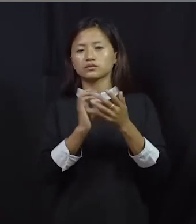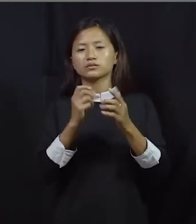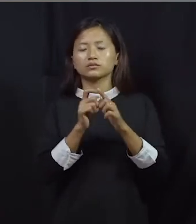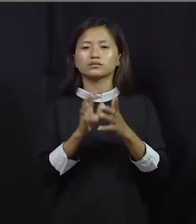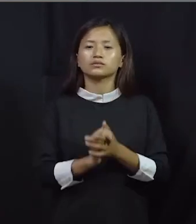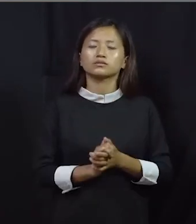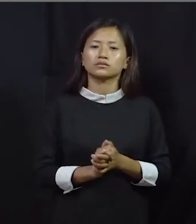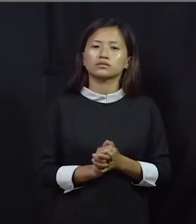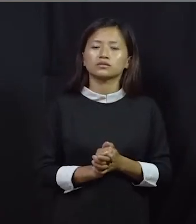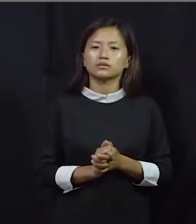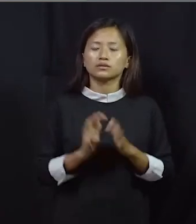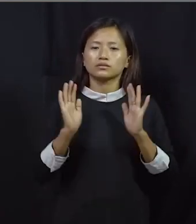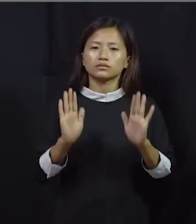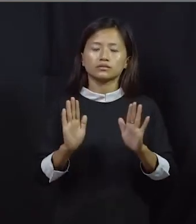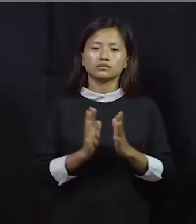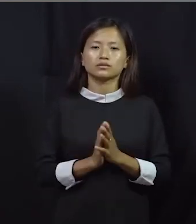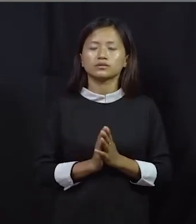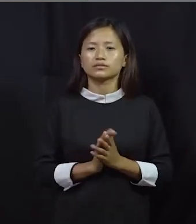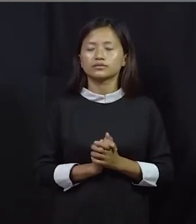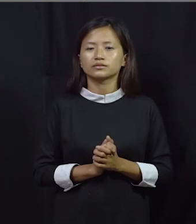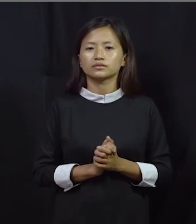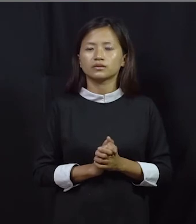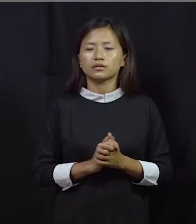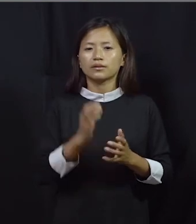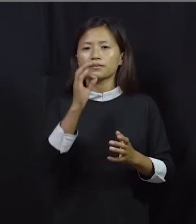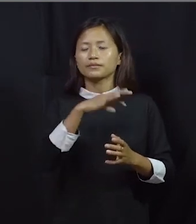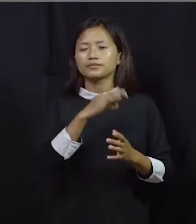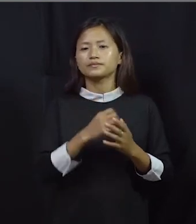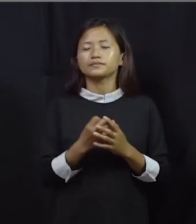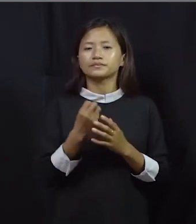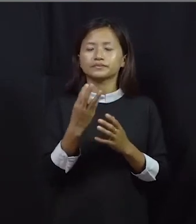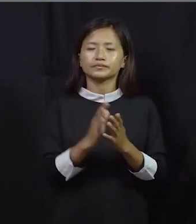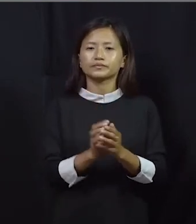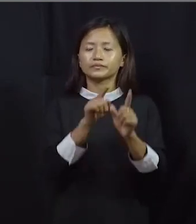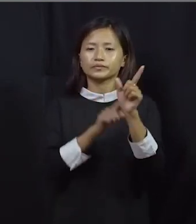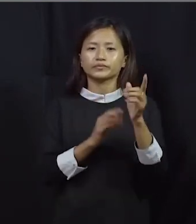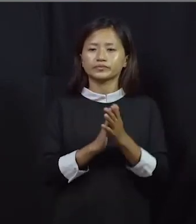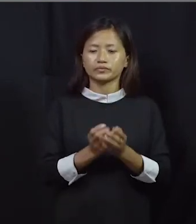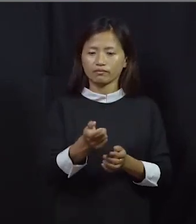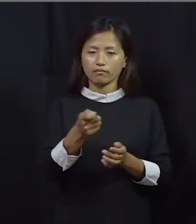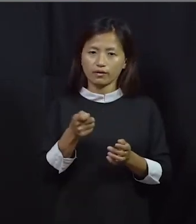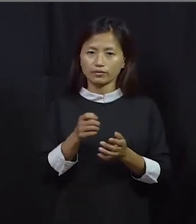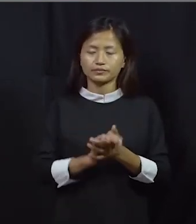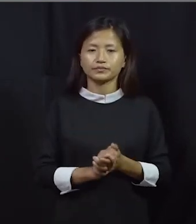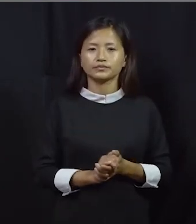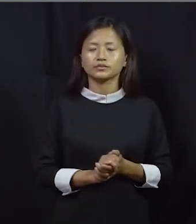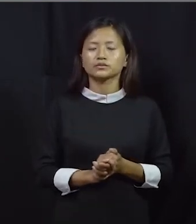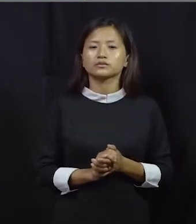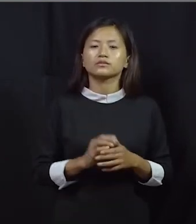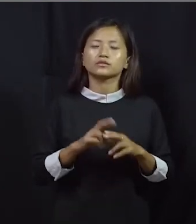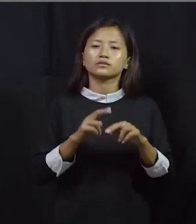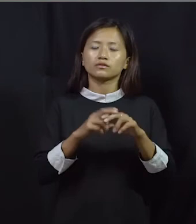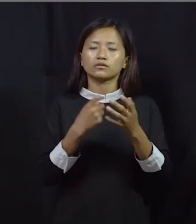average profit method, you have average profits into number of years purchase as your